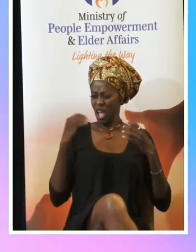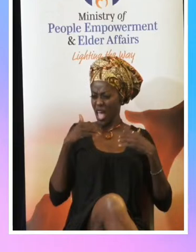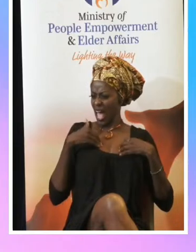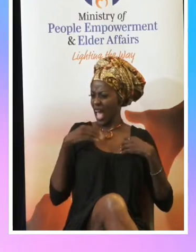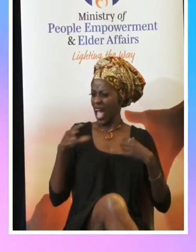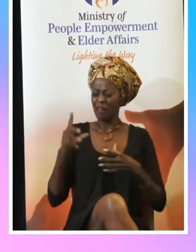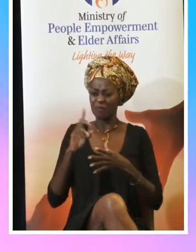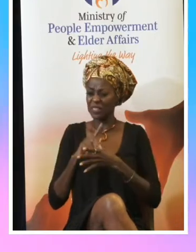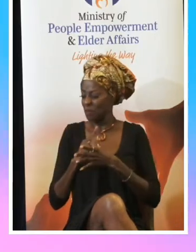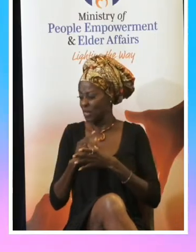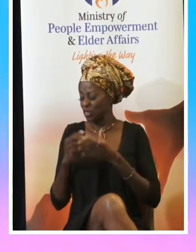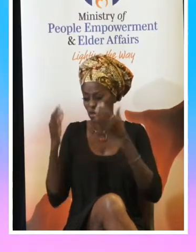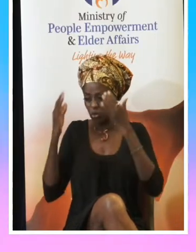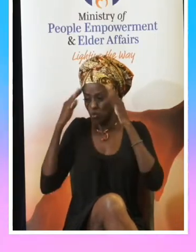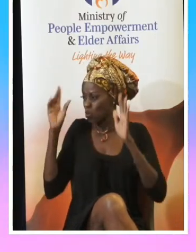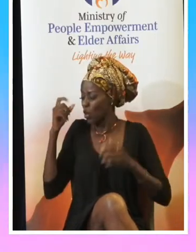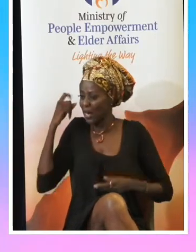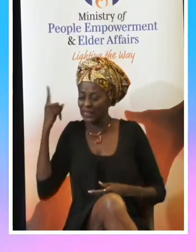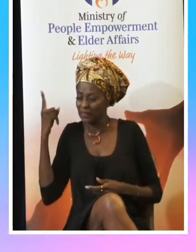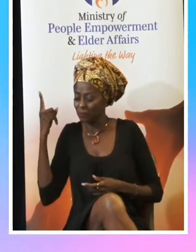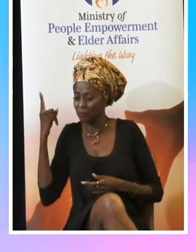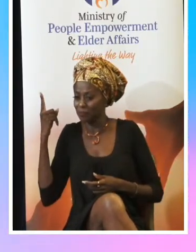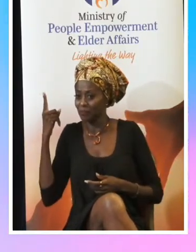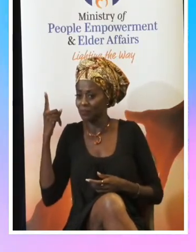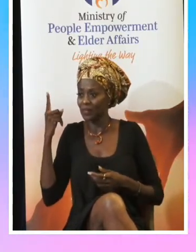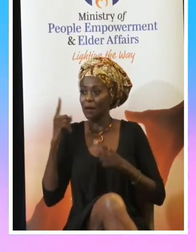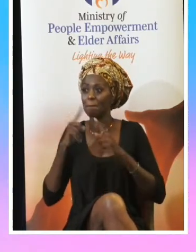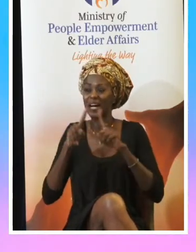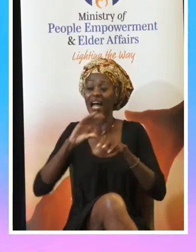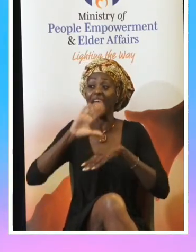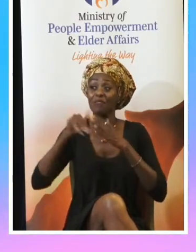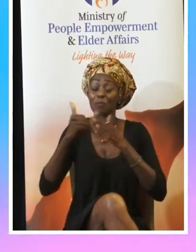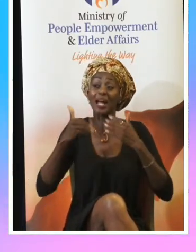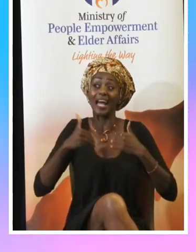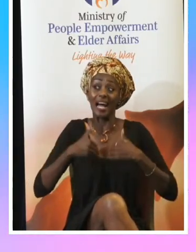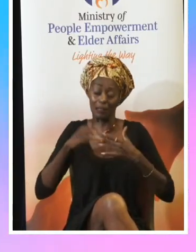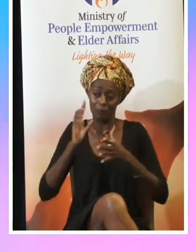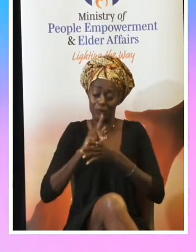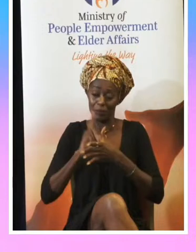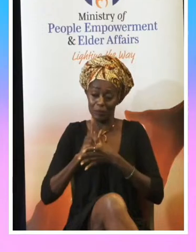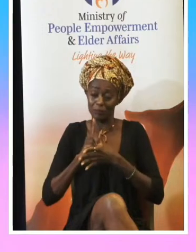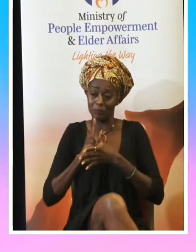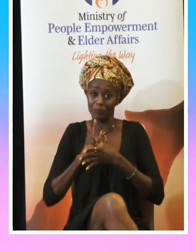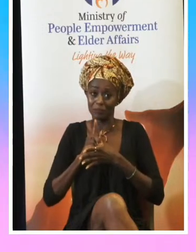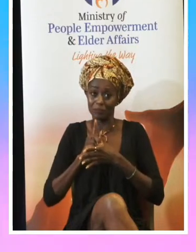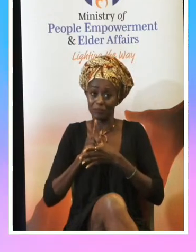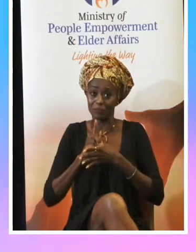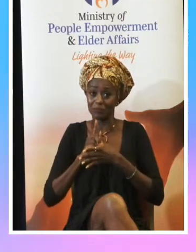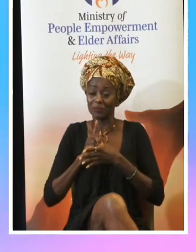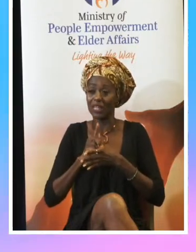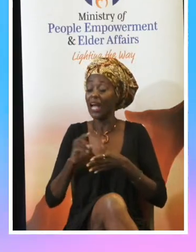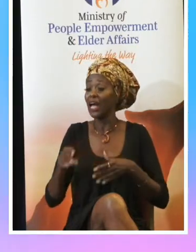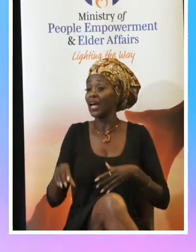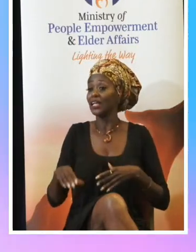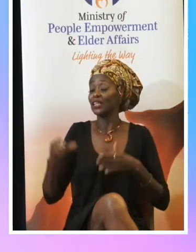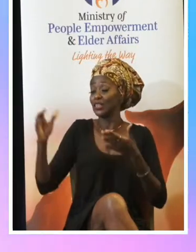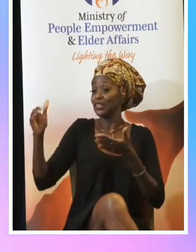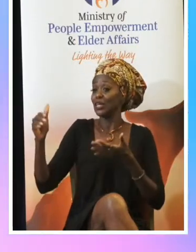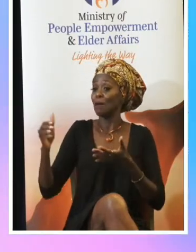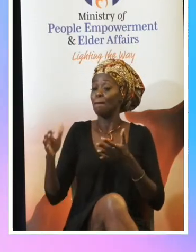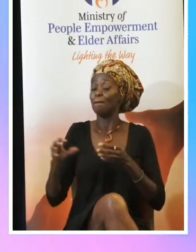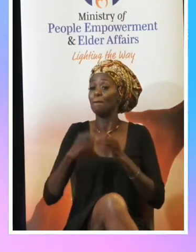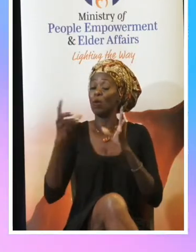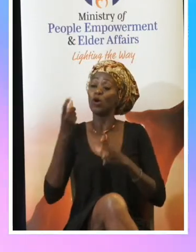They don't know. But they all do. Even the newest staff members.